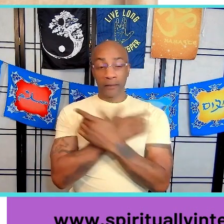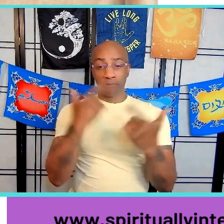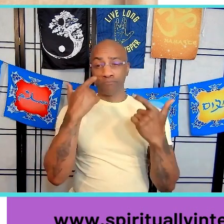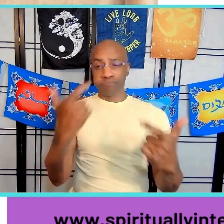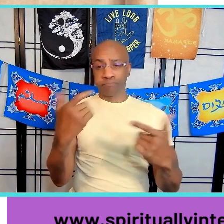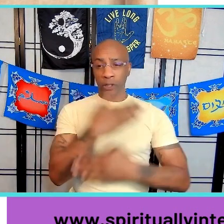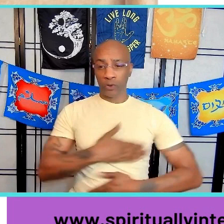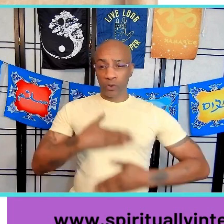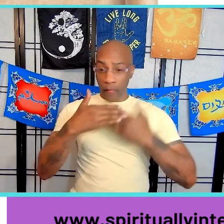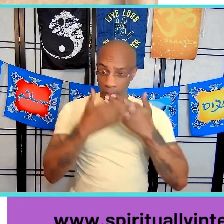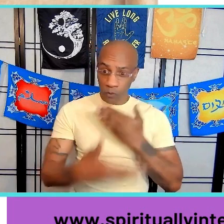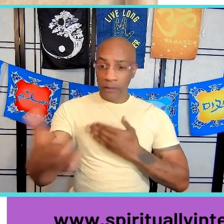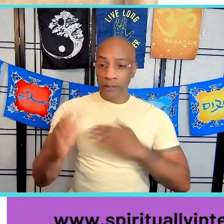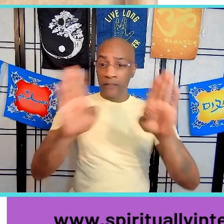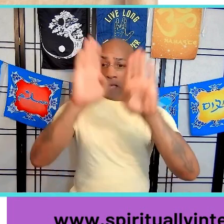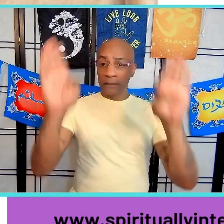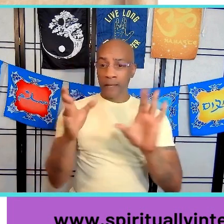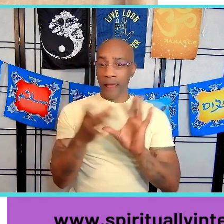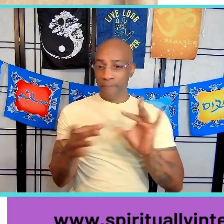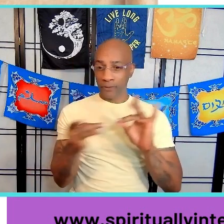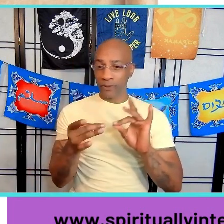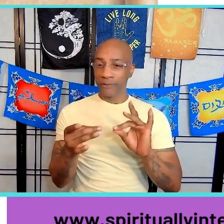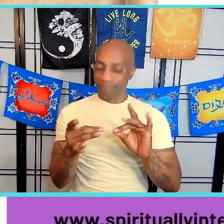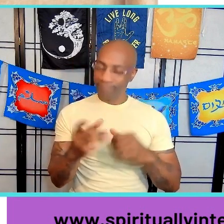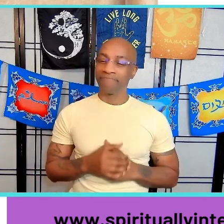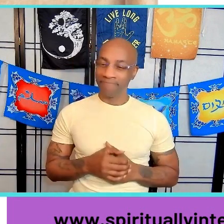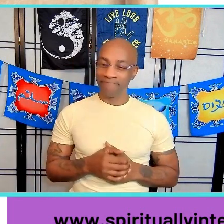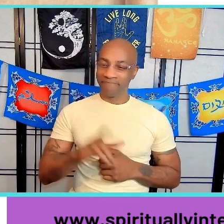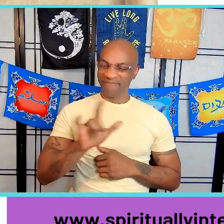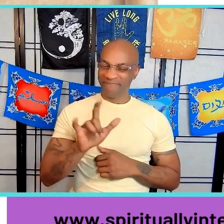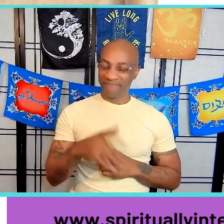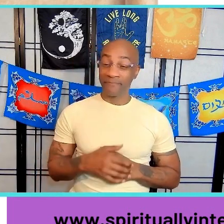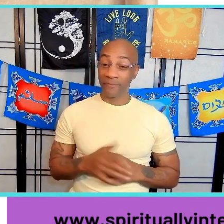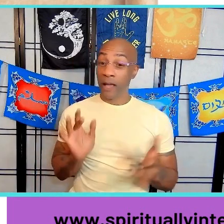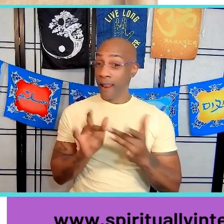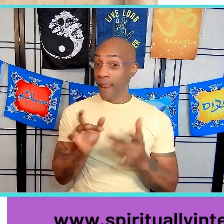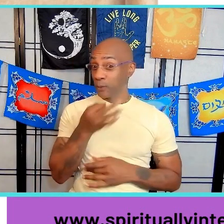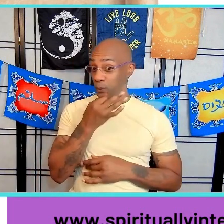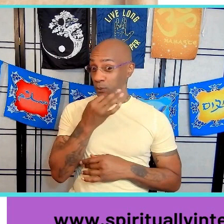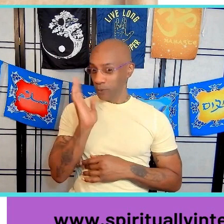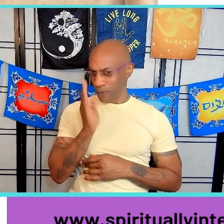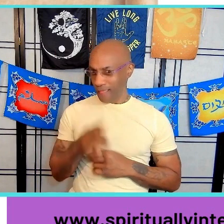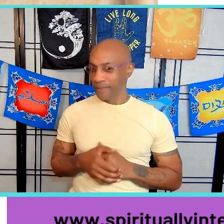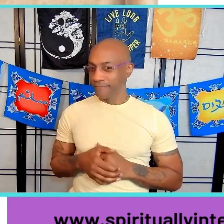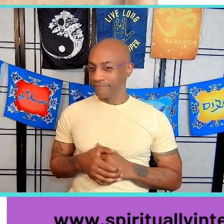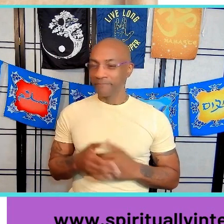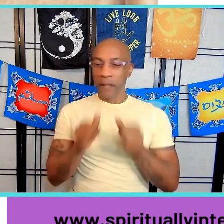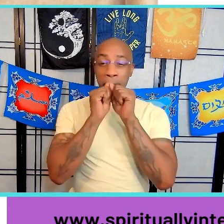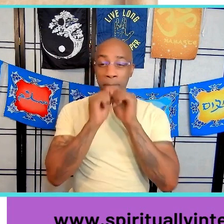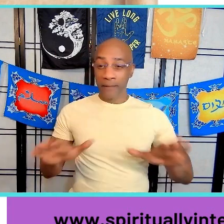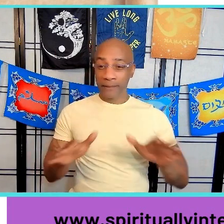back, relax, and enjoy the rest of our Sunday message. Love you. Connect with you